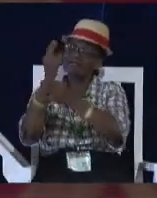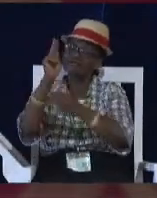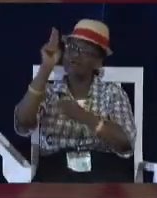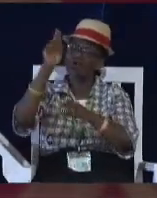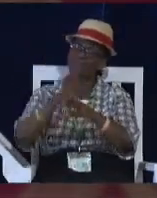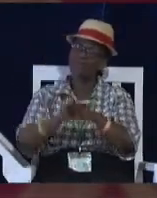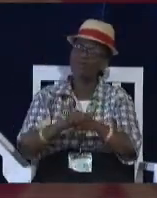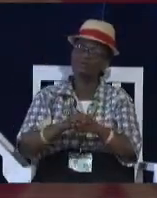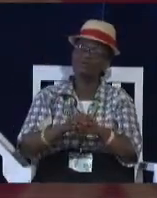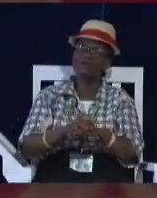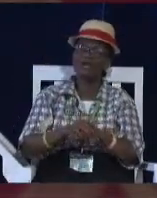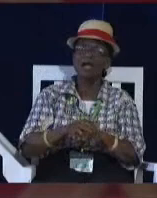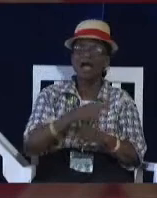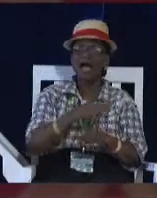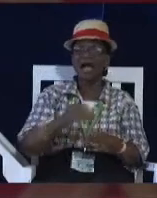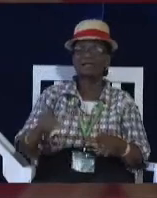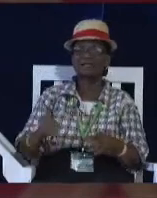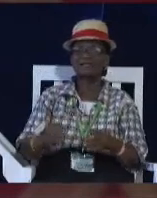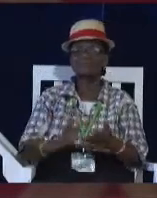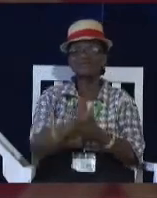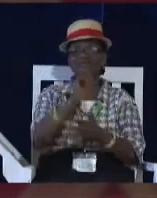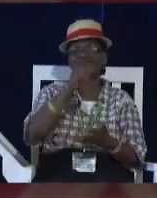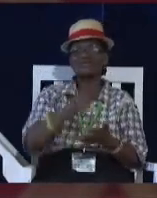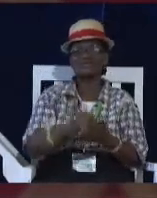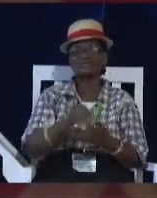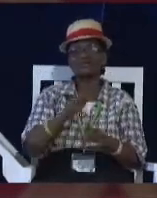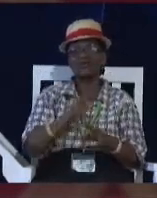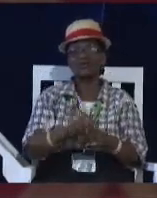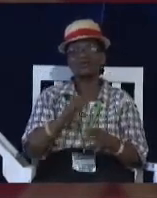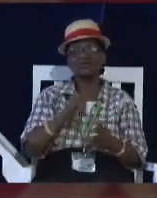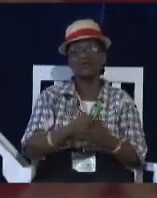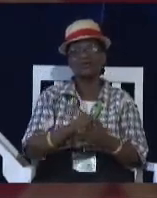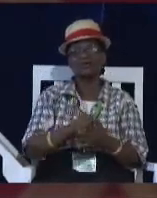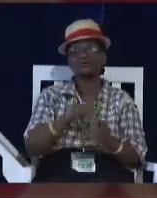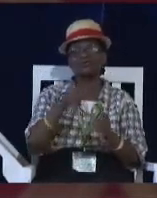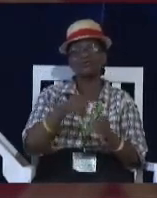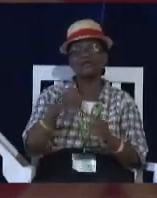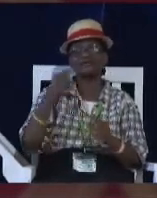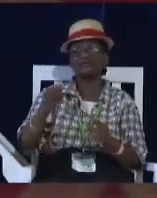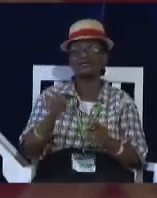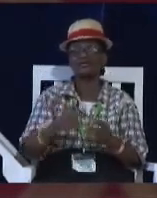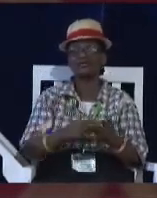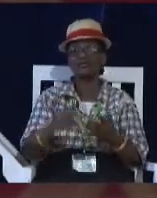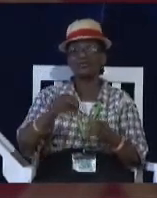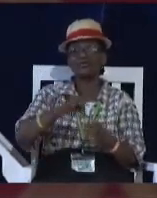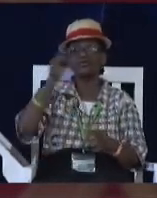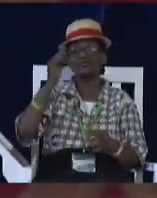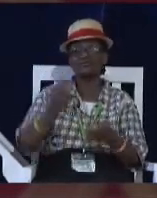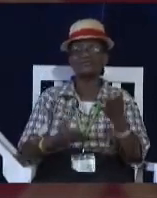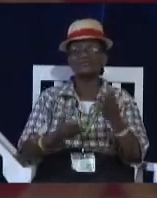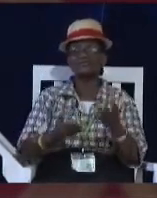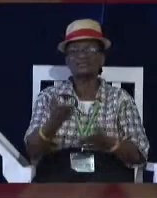Believe it or not, when the Holy Ghost service came to this campground,